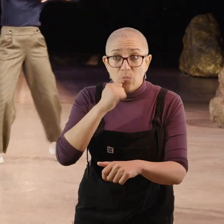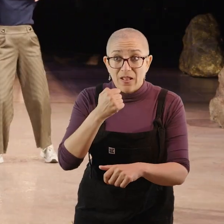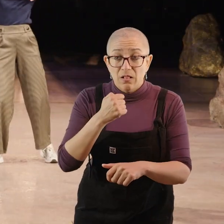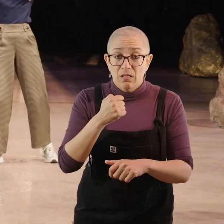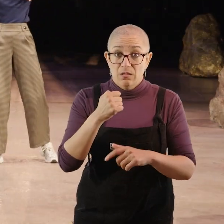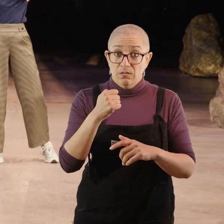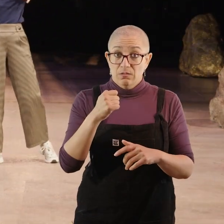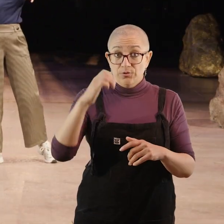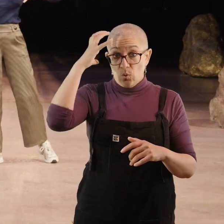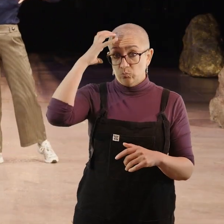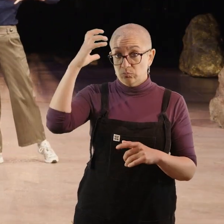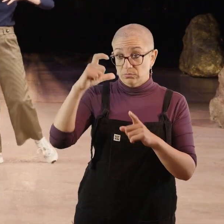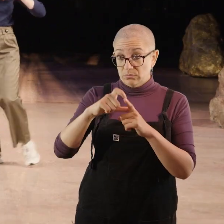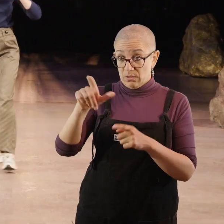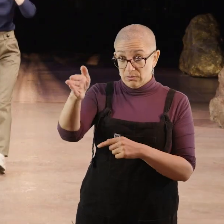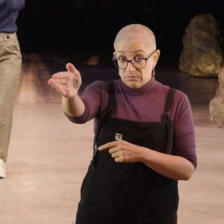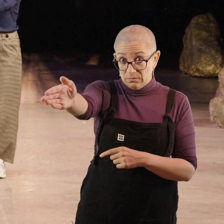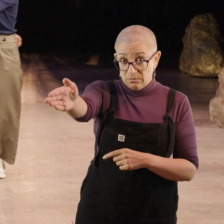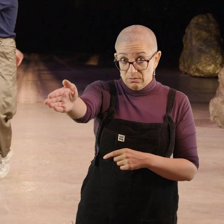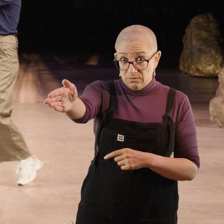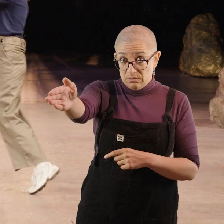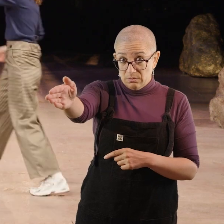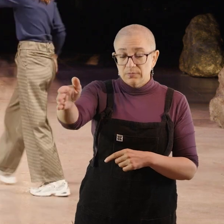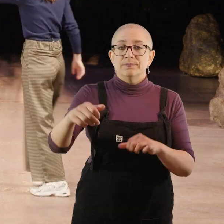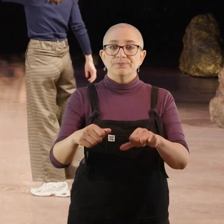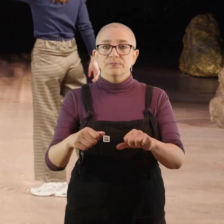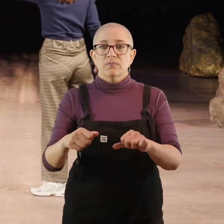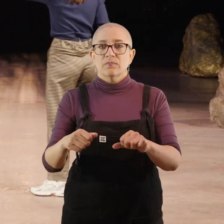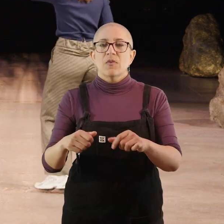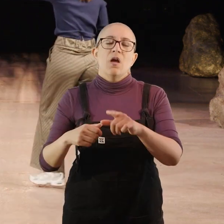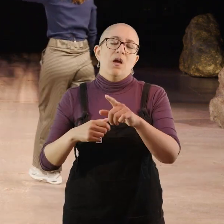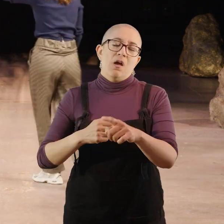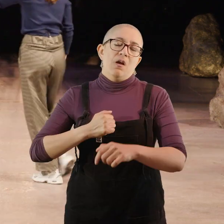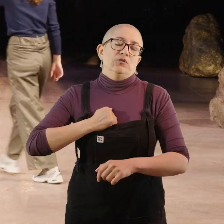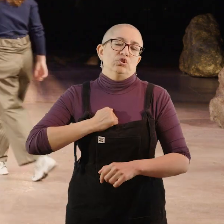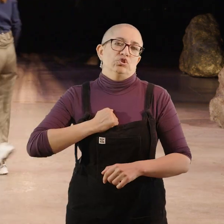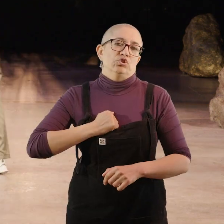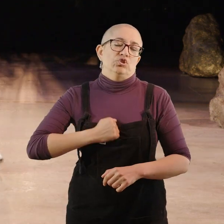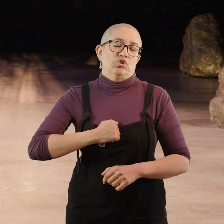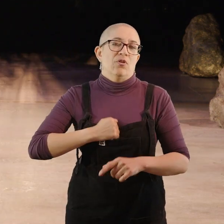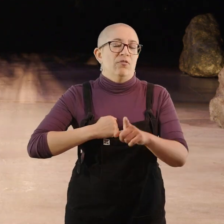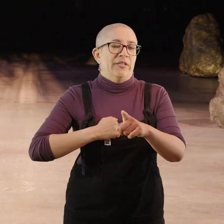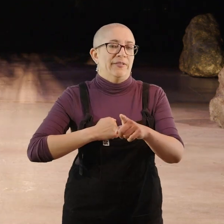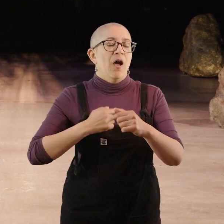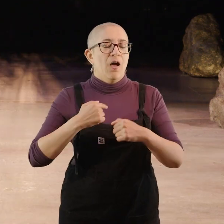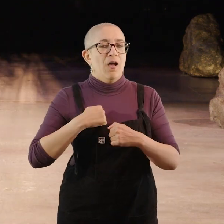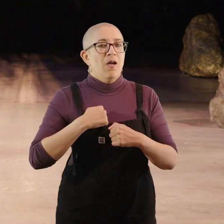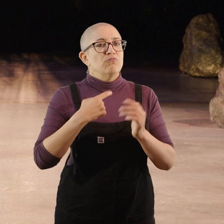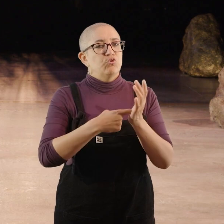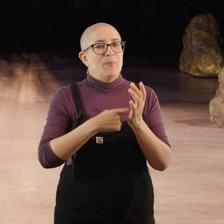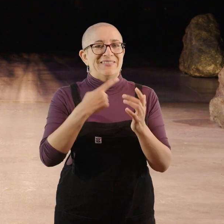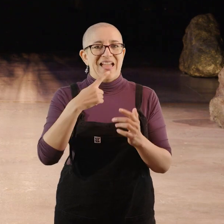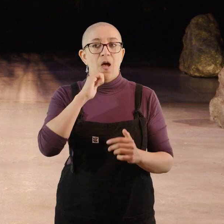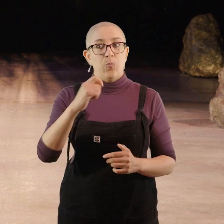is Duncan's chamber here? Yes. Okay. So I should be coming from. Sorry, coming from this Nothing, that direction. was me because I was going. No, it's